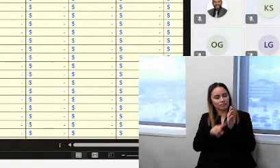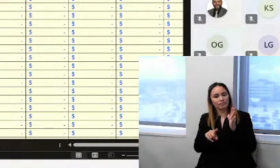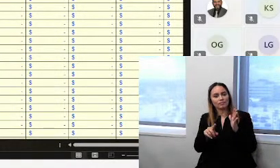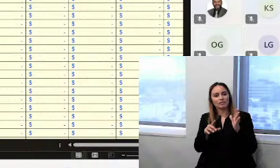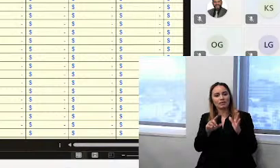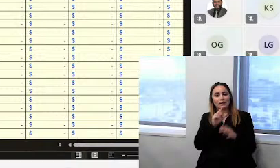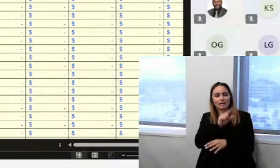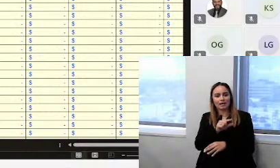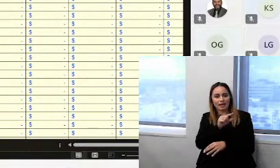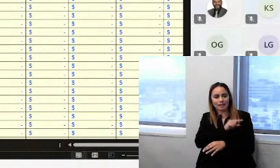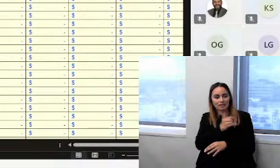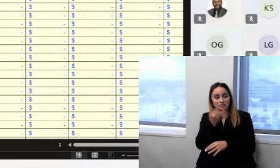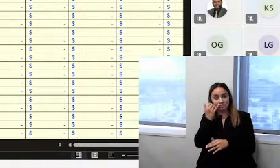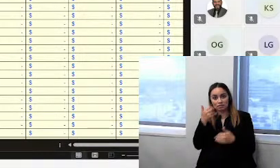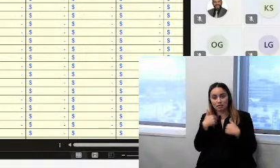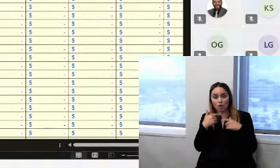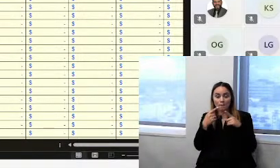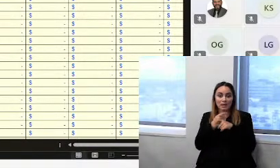because it's an